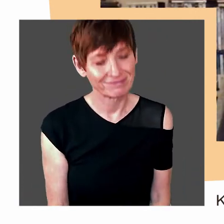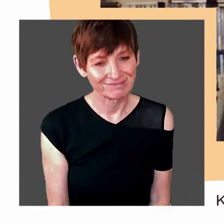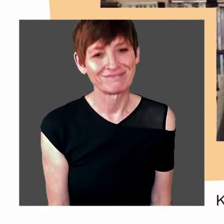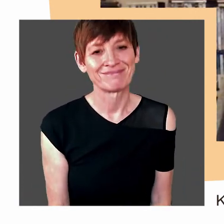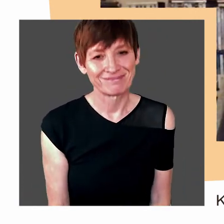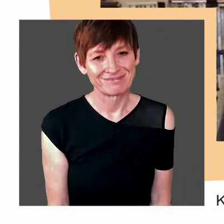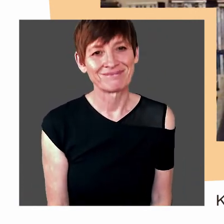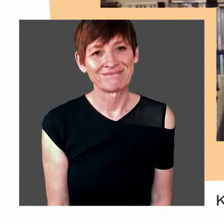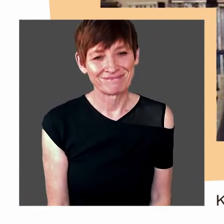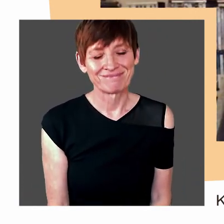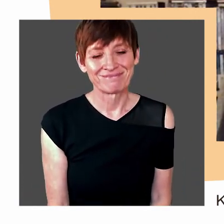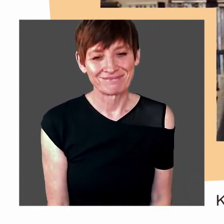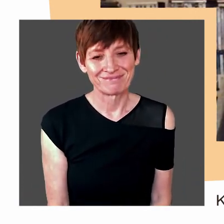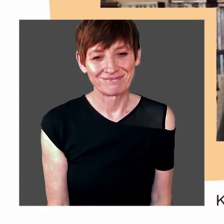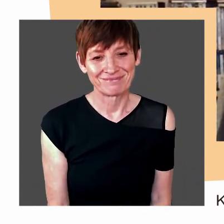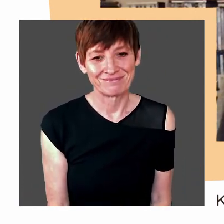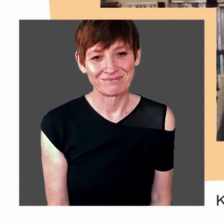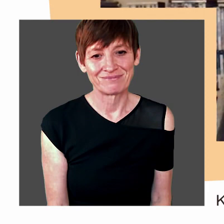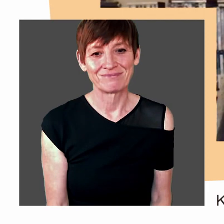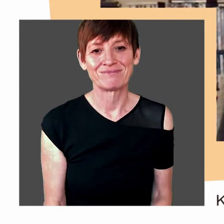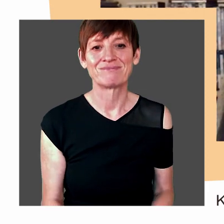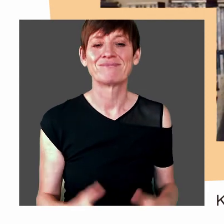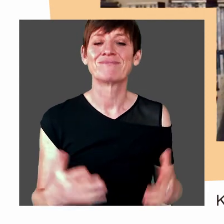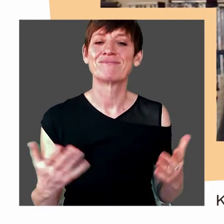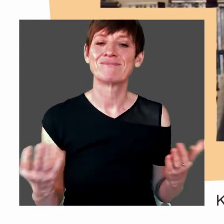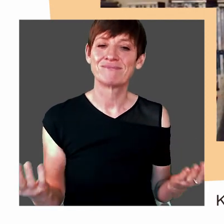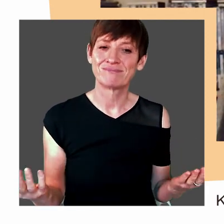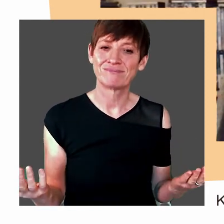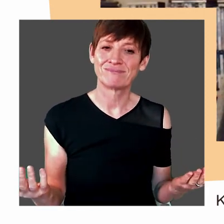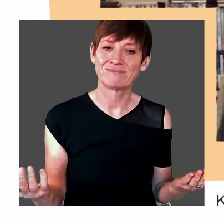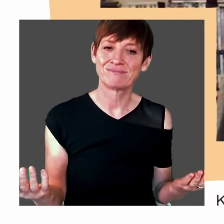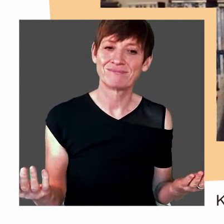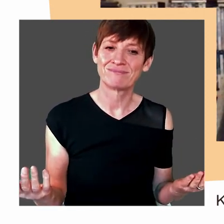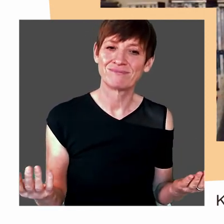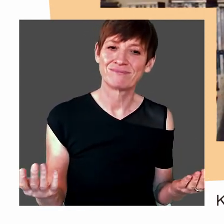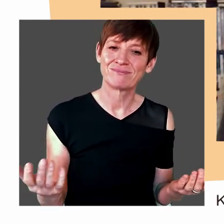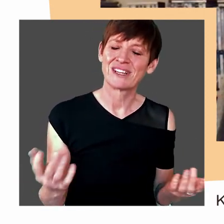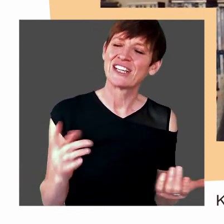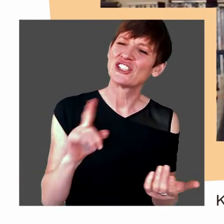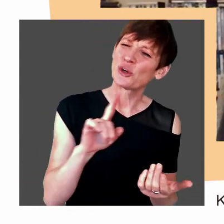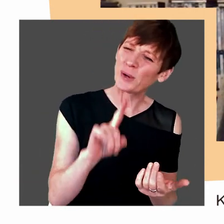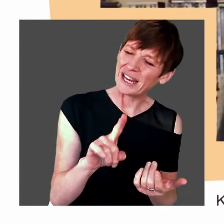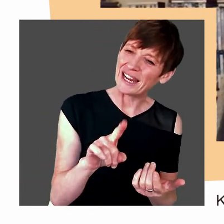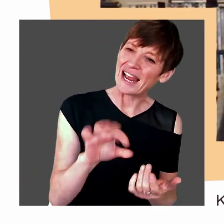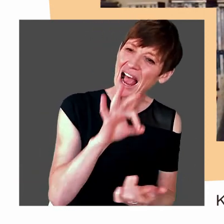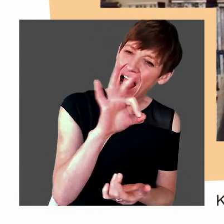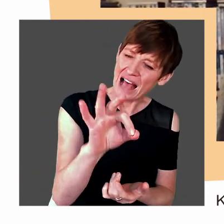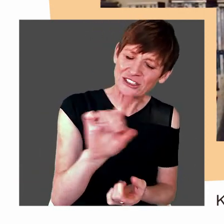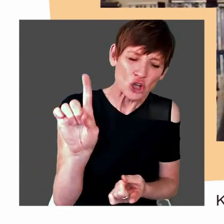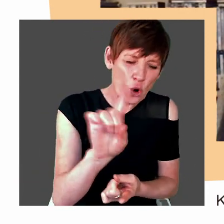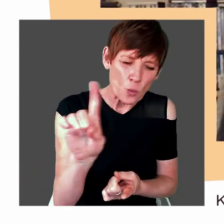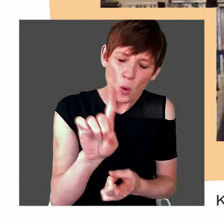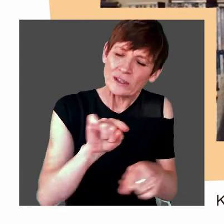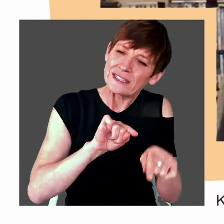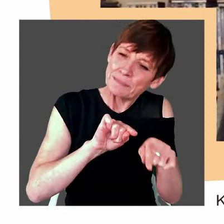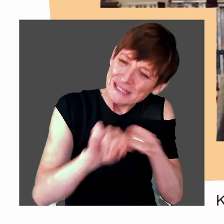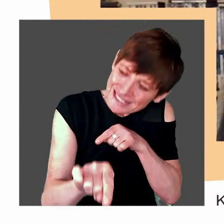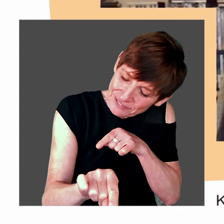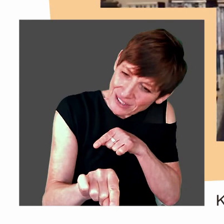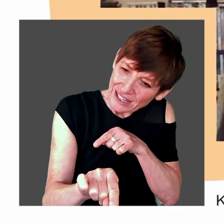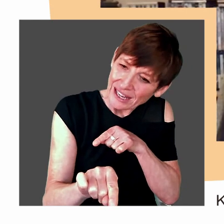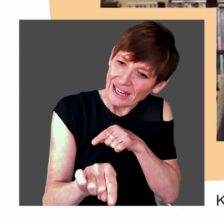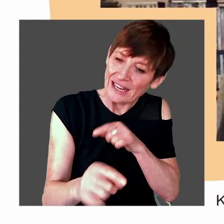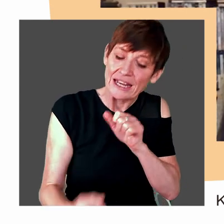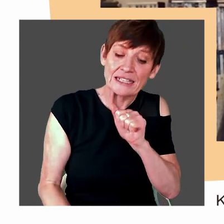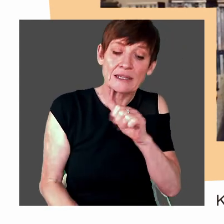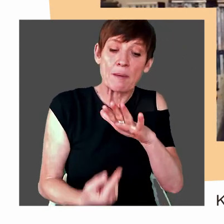the last part. He says, what specifically is an important aspect of your artistic process that you rely on